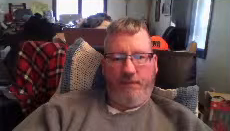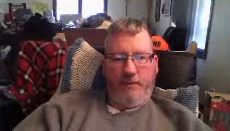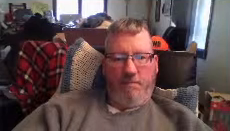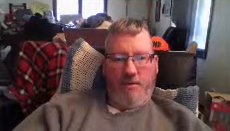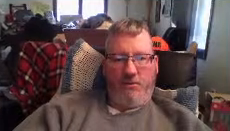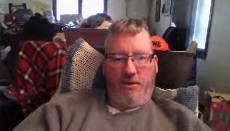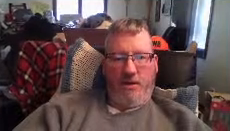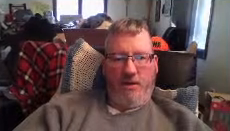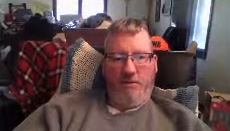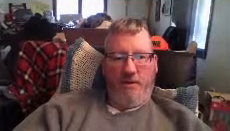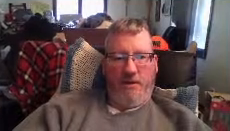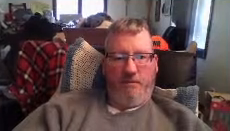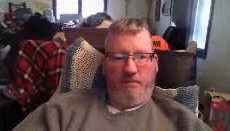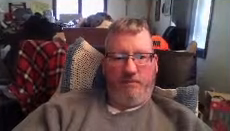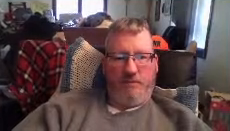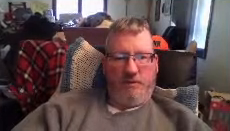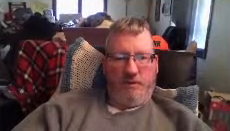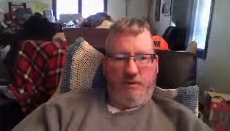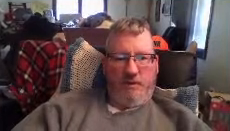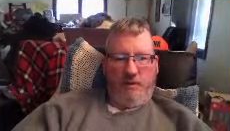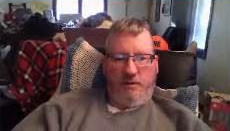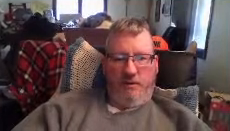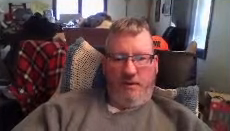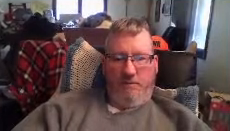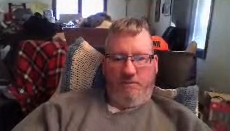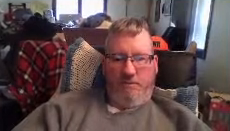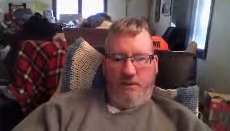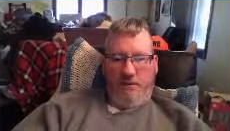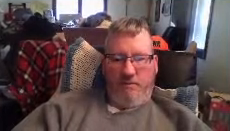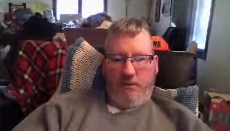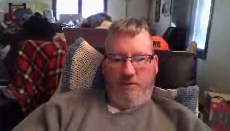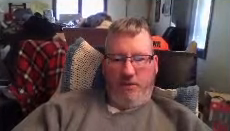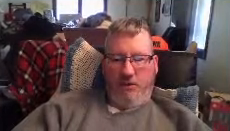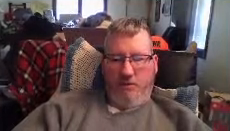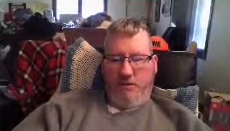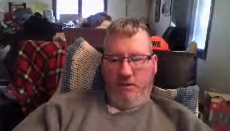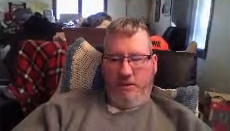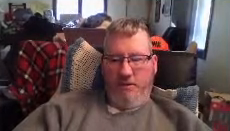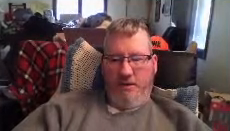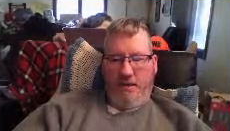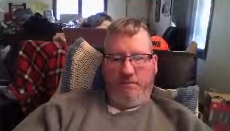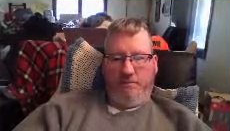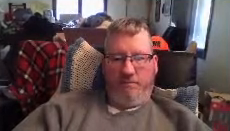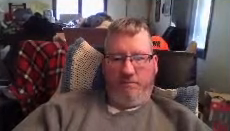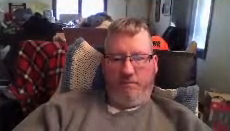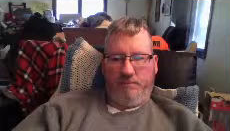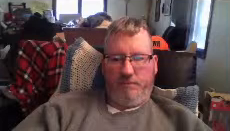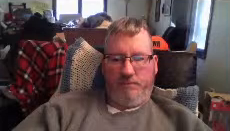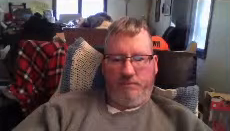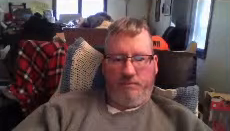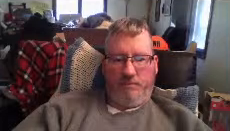in the metro area where they, pretty much couldn't get away with that.